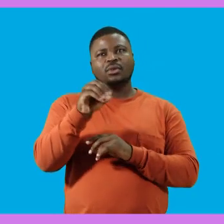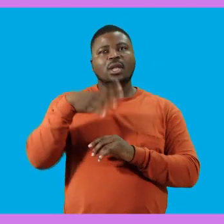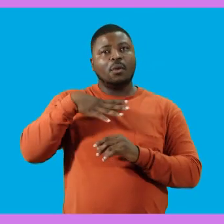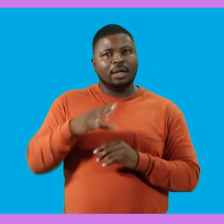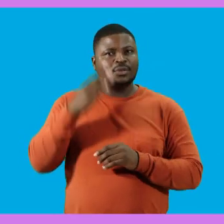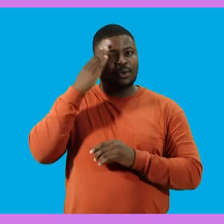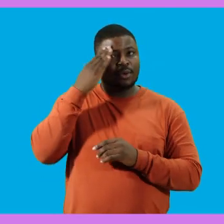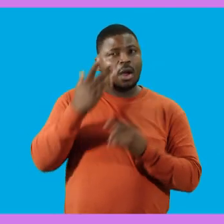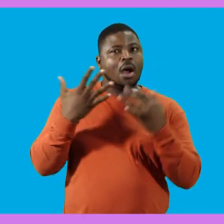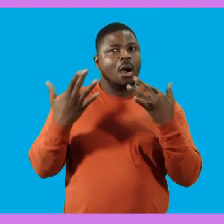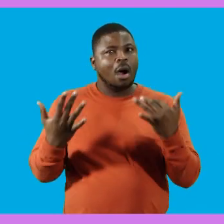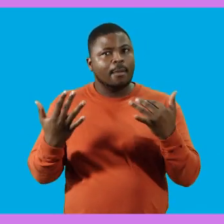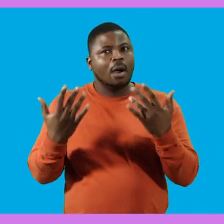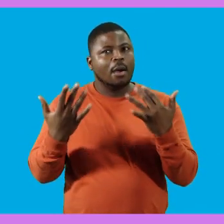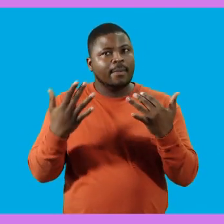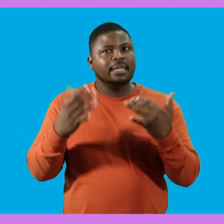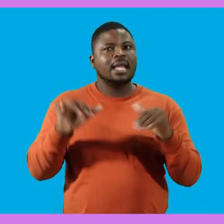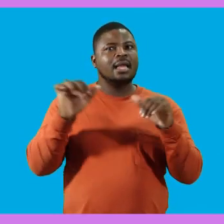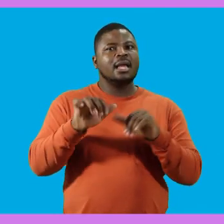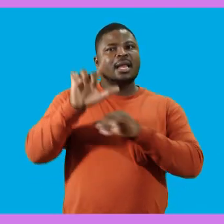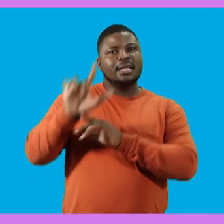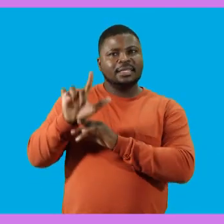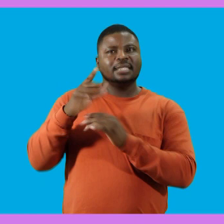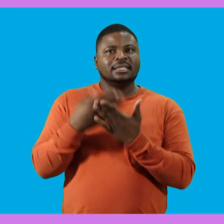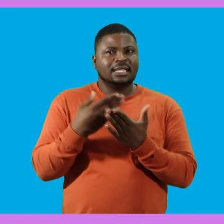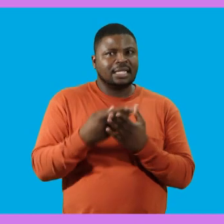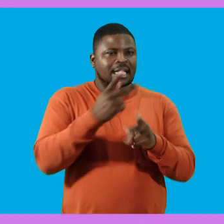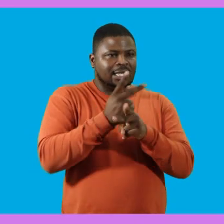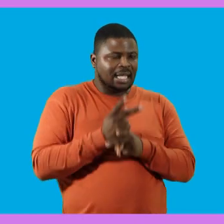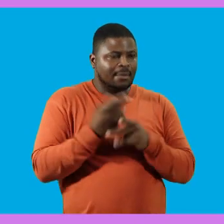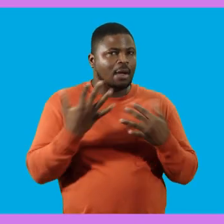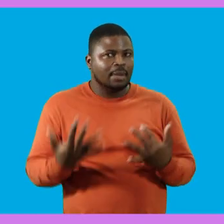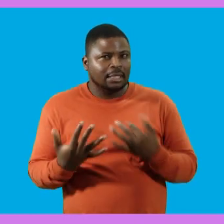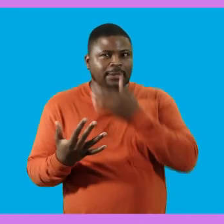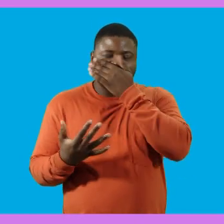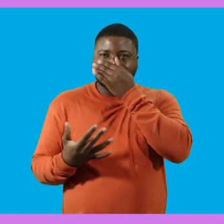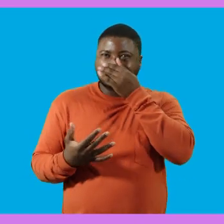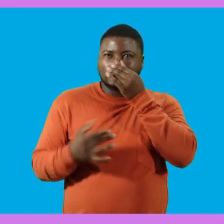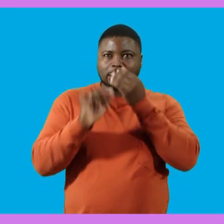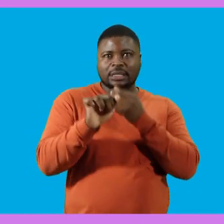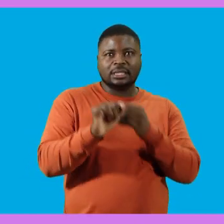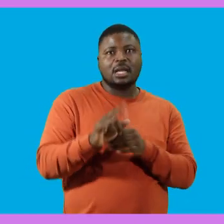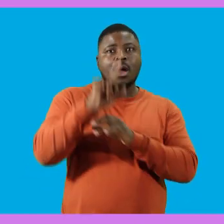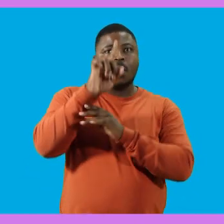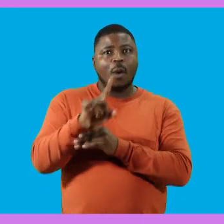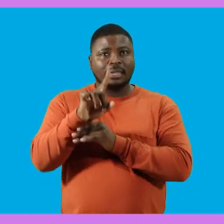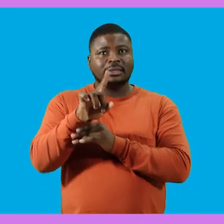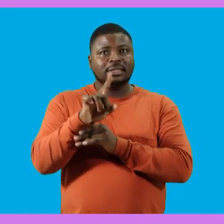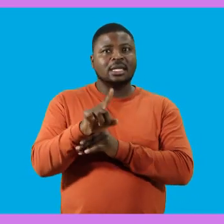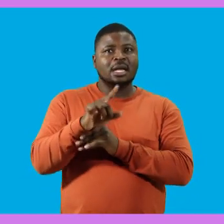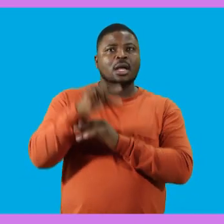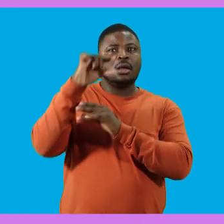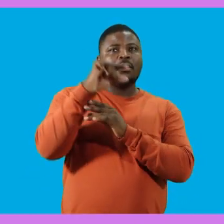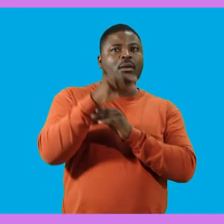to know how many liters it can hold. So if you think of this, 1 cubic